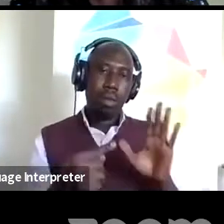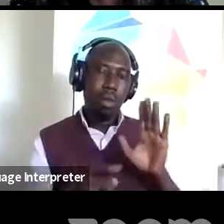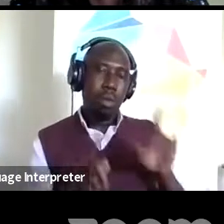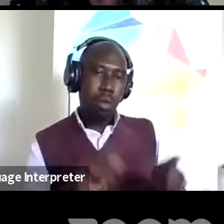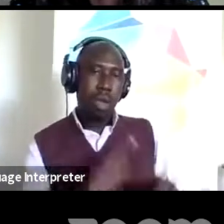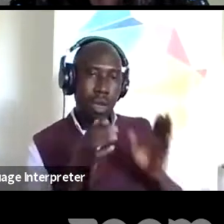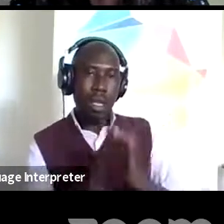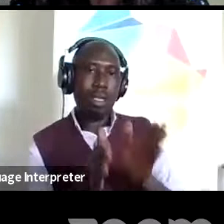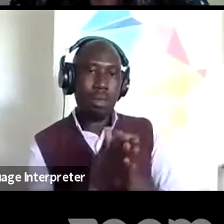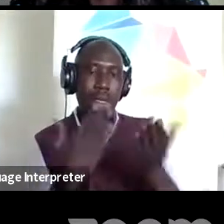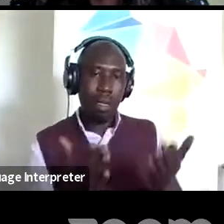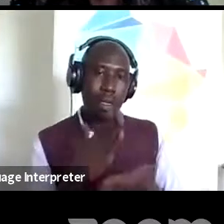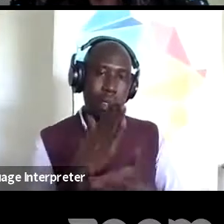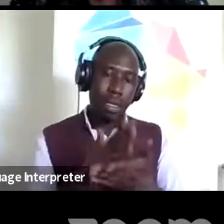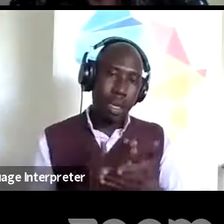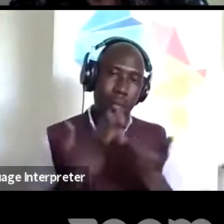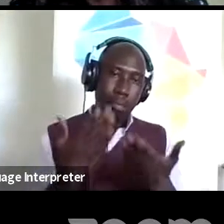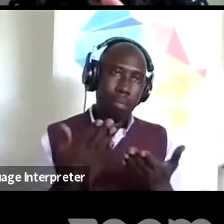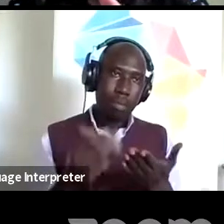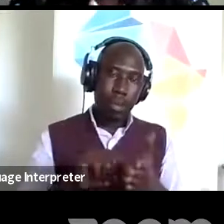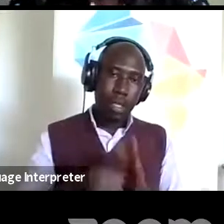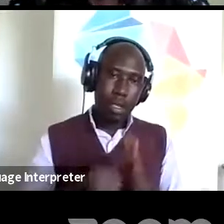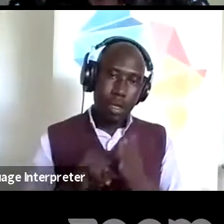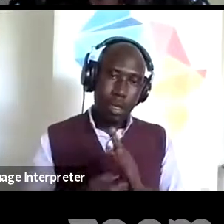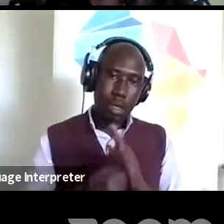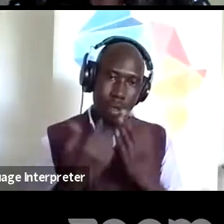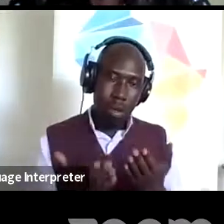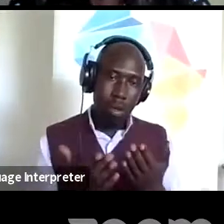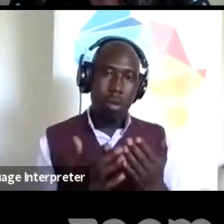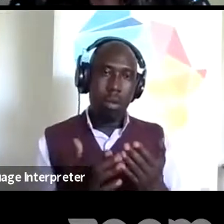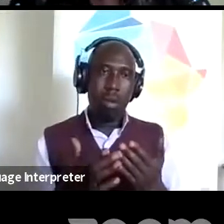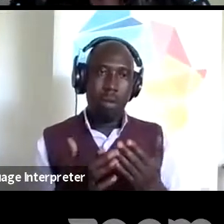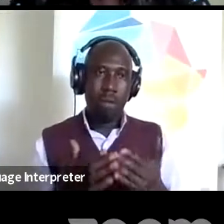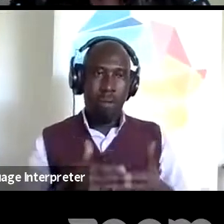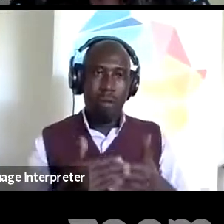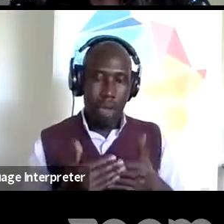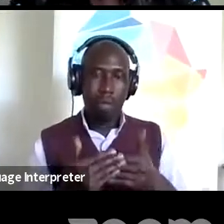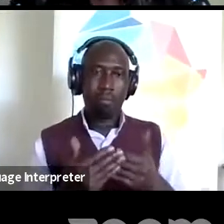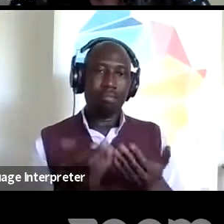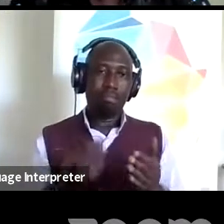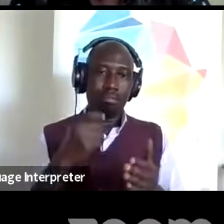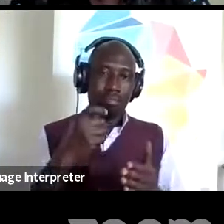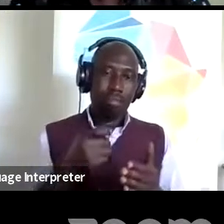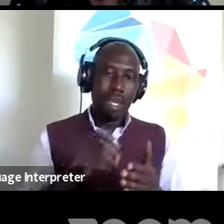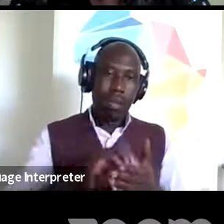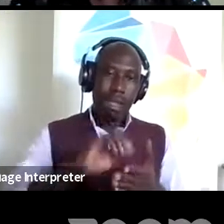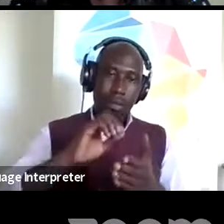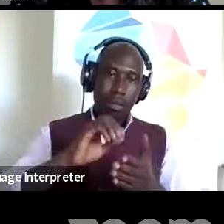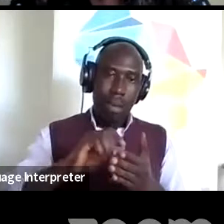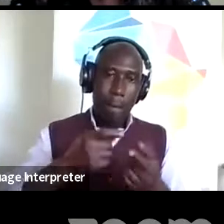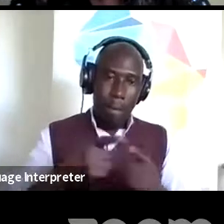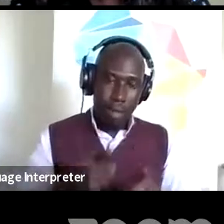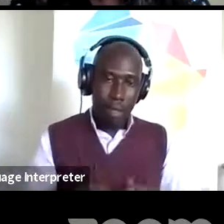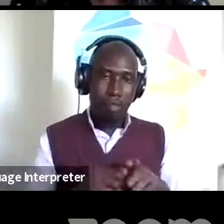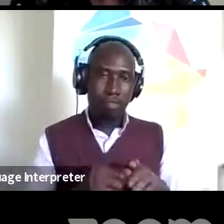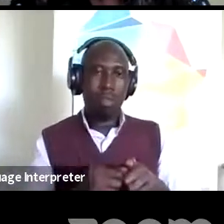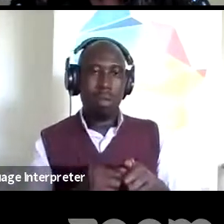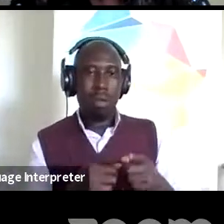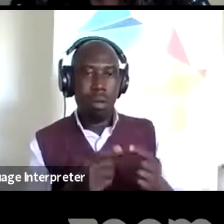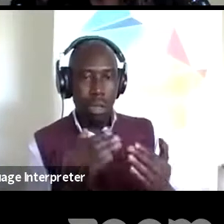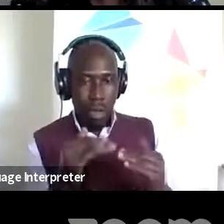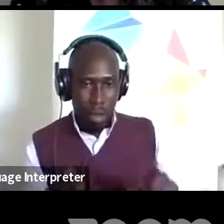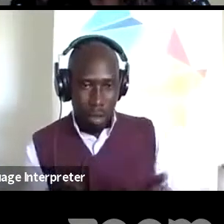that some person who was arrested on rape charges, he had been released under questionable circumstances. Then she was arrested